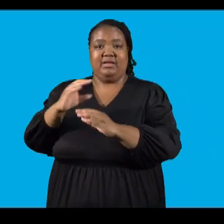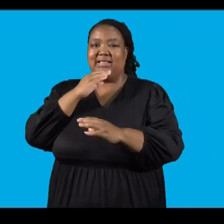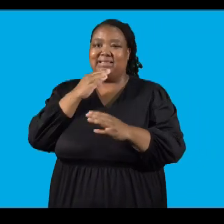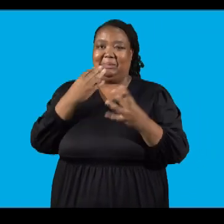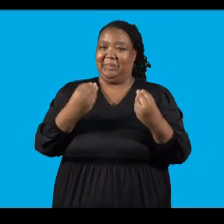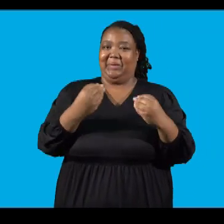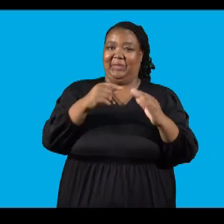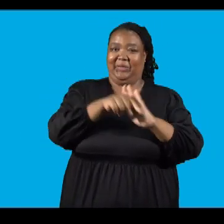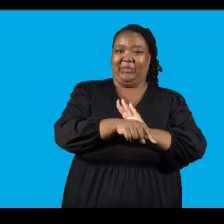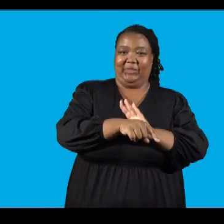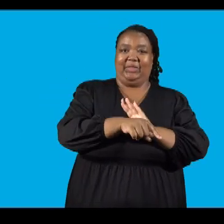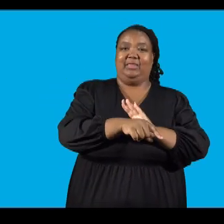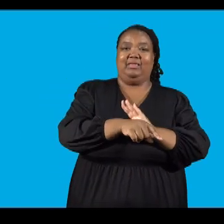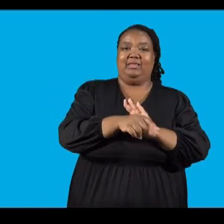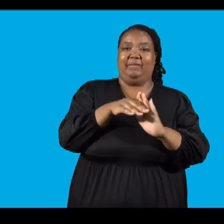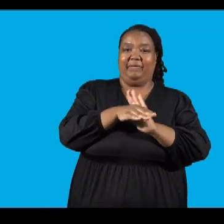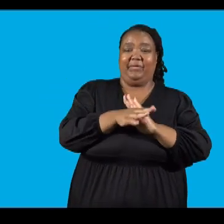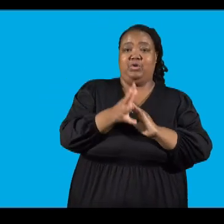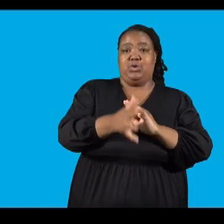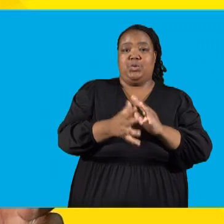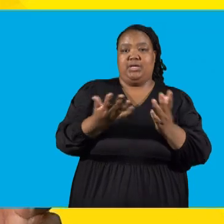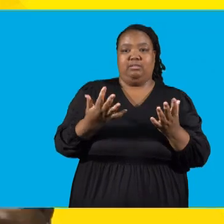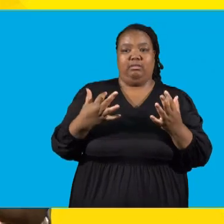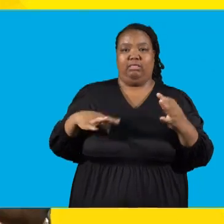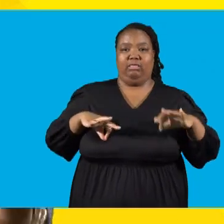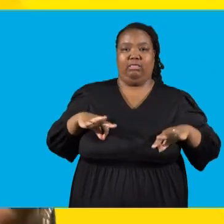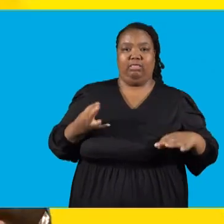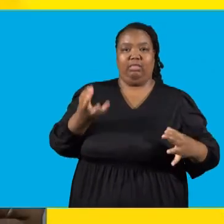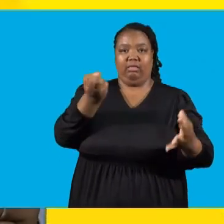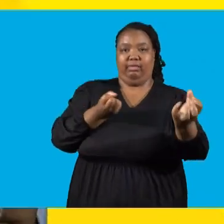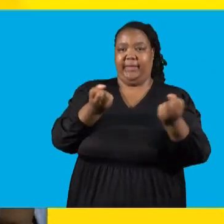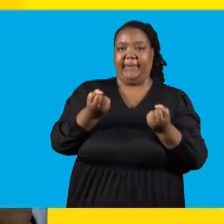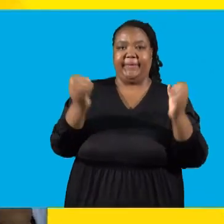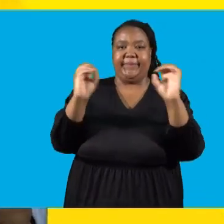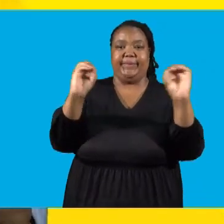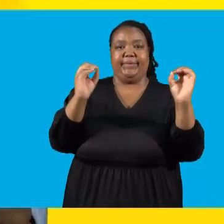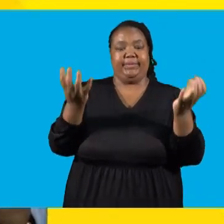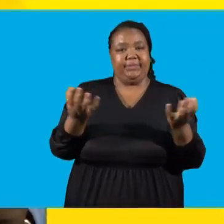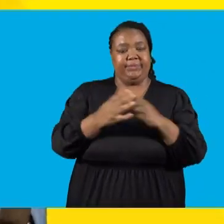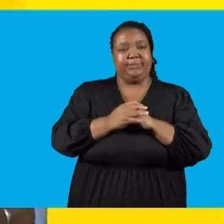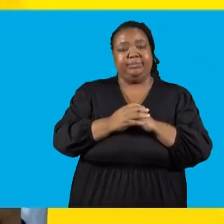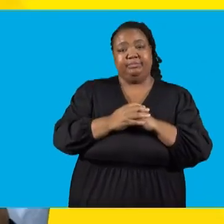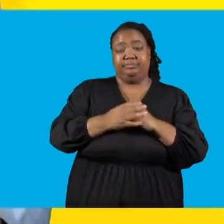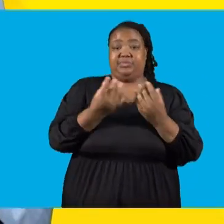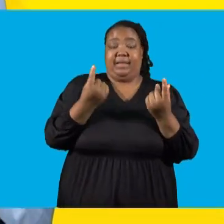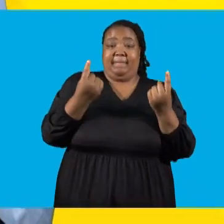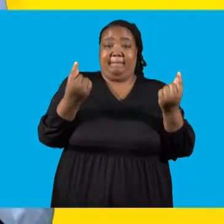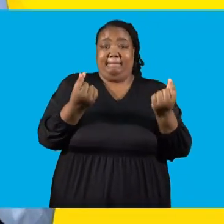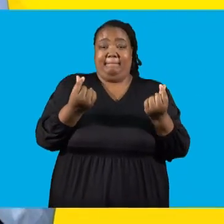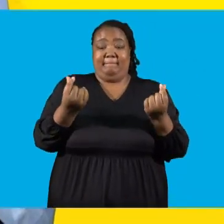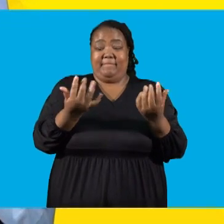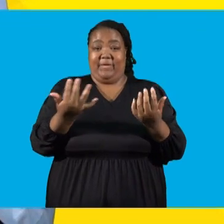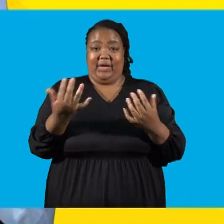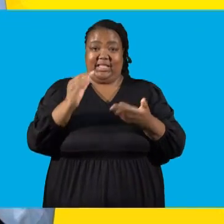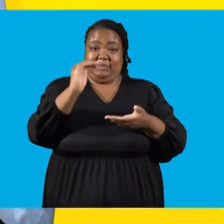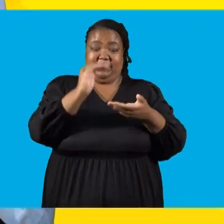taking themselves out of the market. So there will be no incentive to increase the price. Now, with a